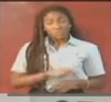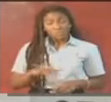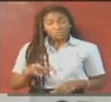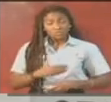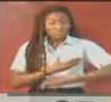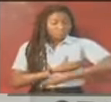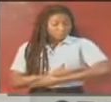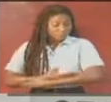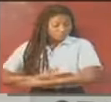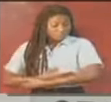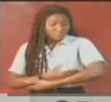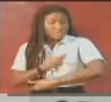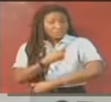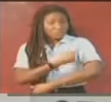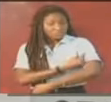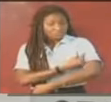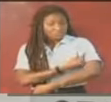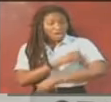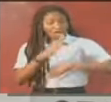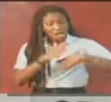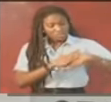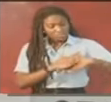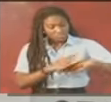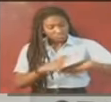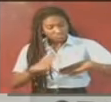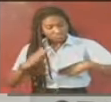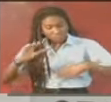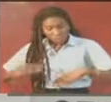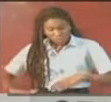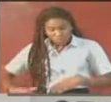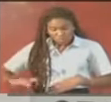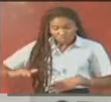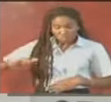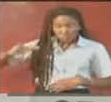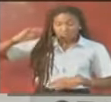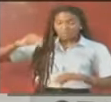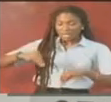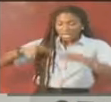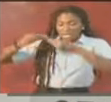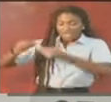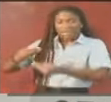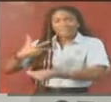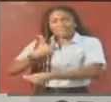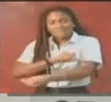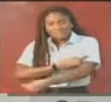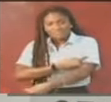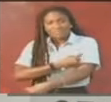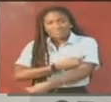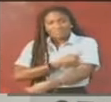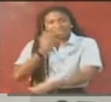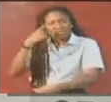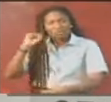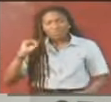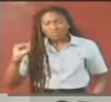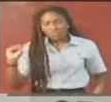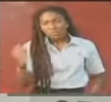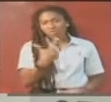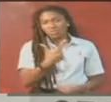immunization throughout the life course. Serve as a platform for integrated public health